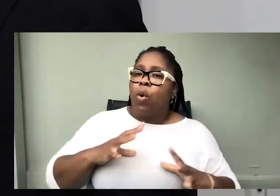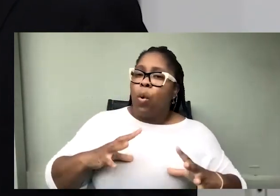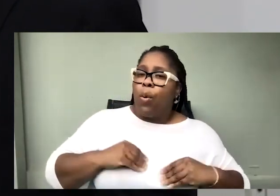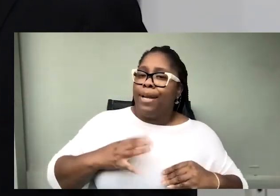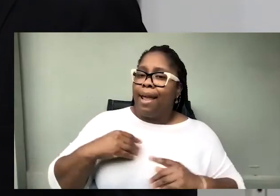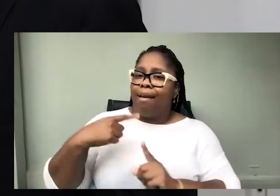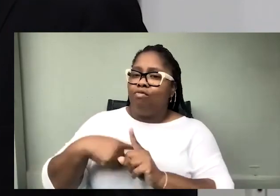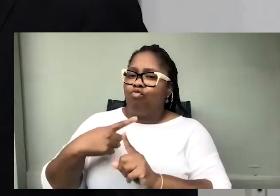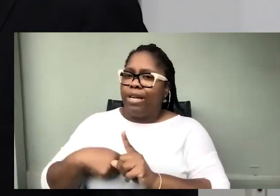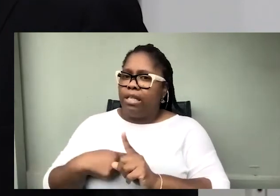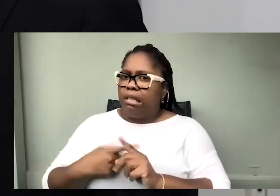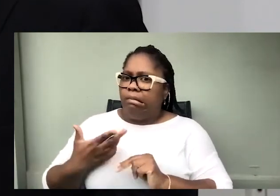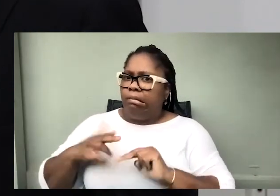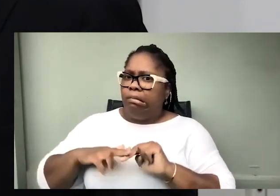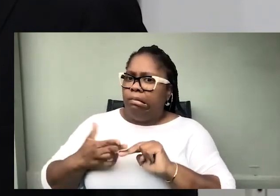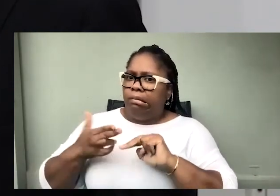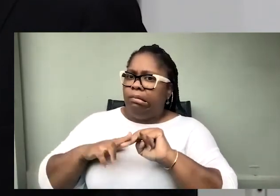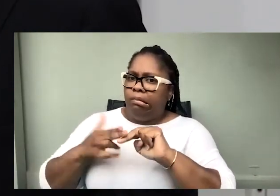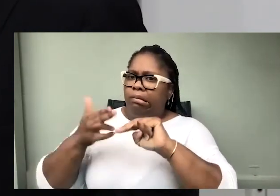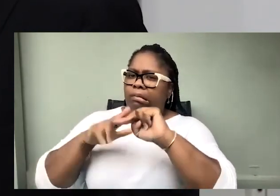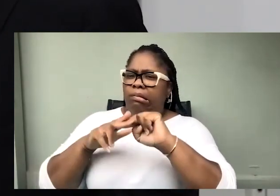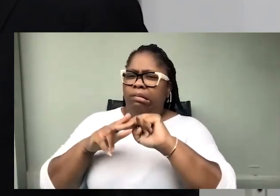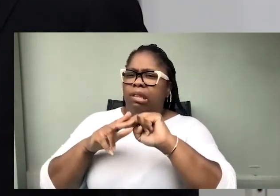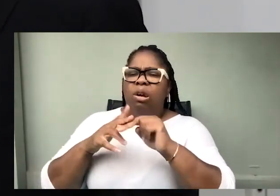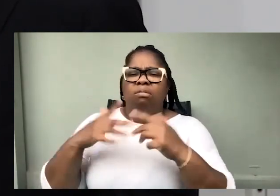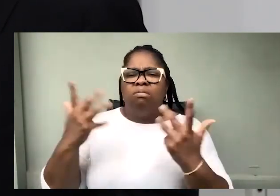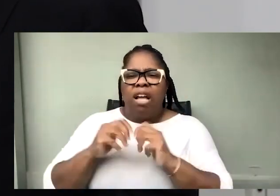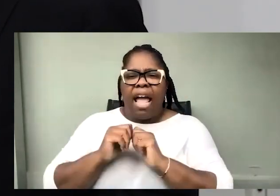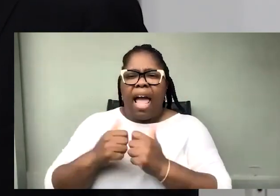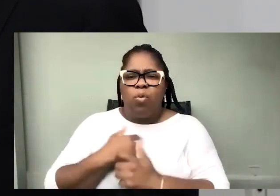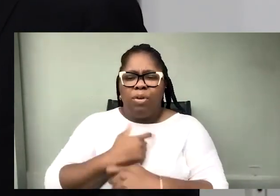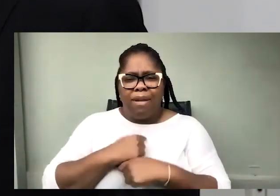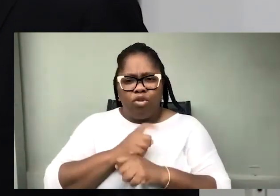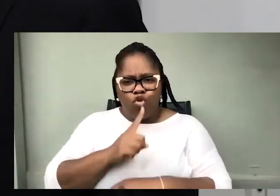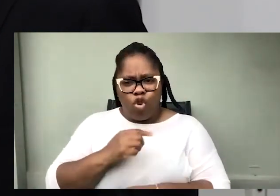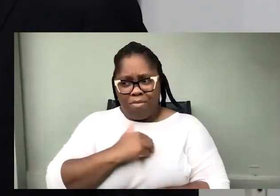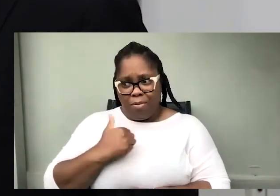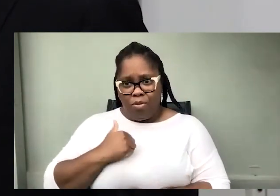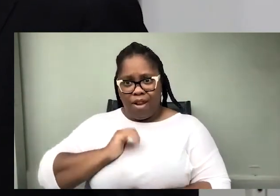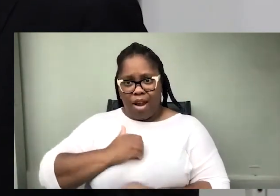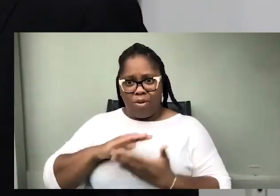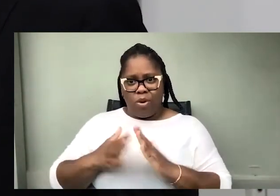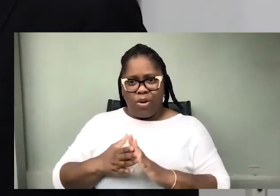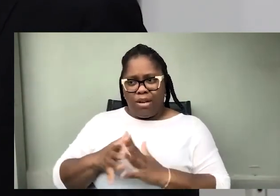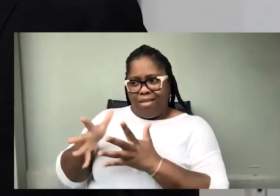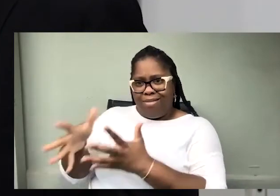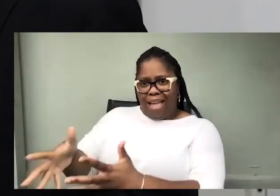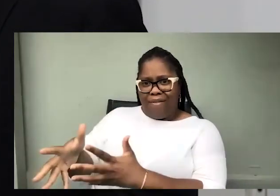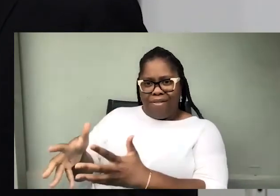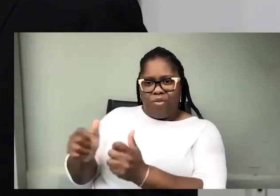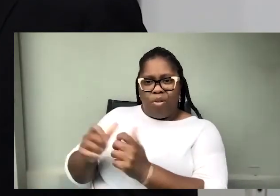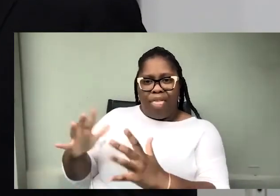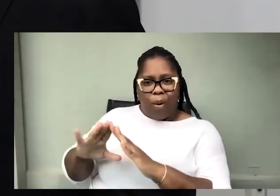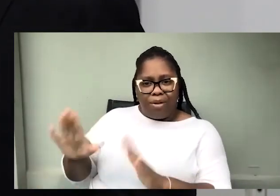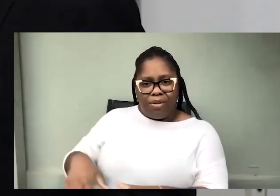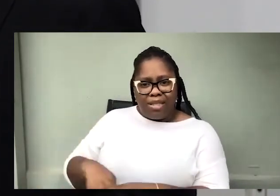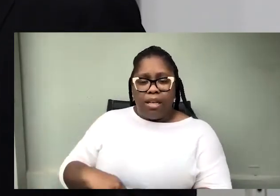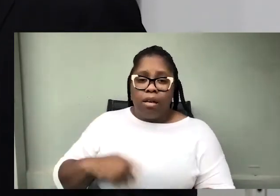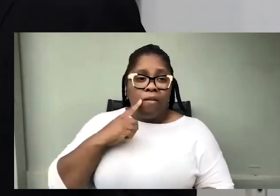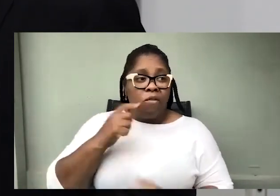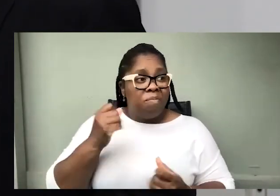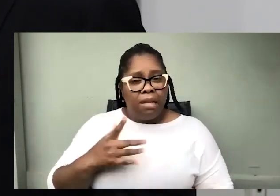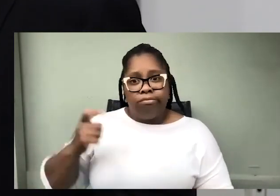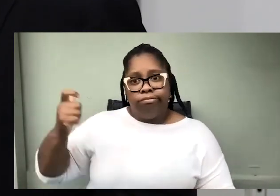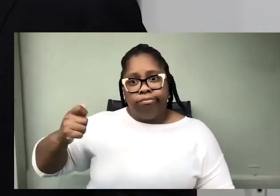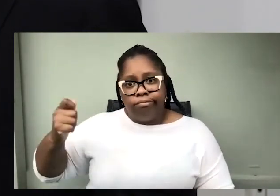and renting rises, what steps are being taken to ensure that members of our communities are not left unprotected? For many, their